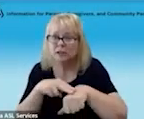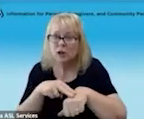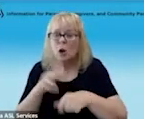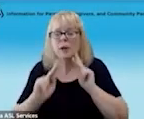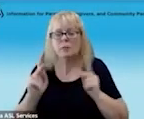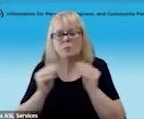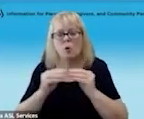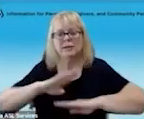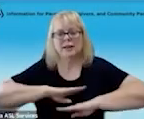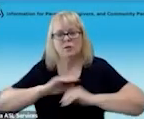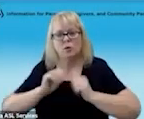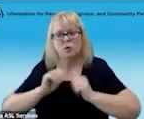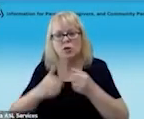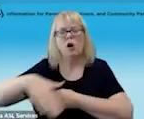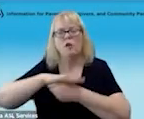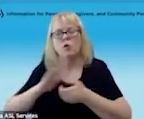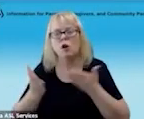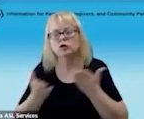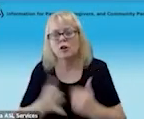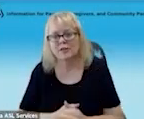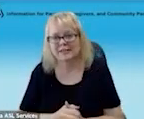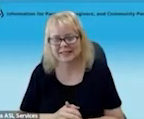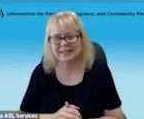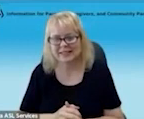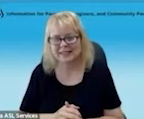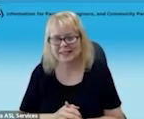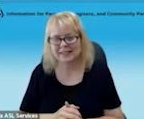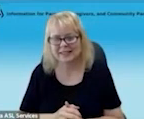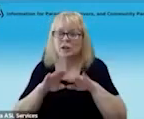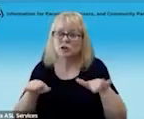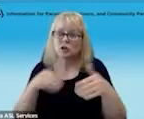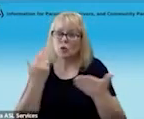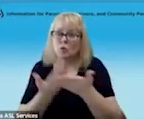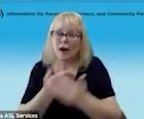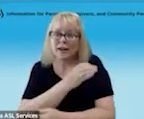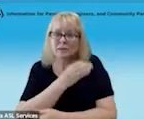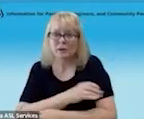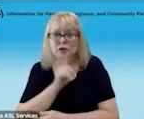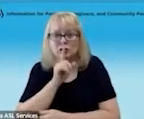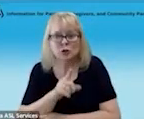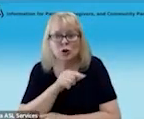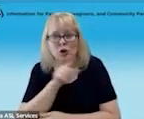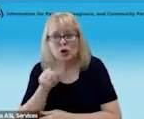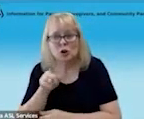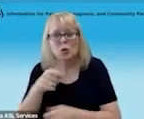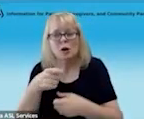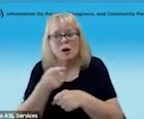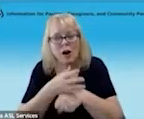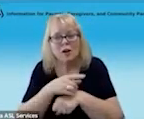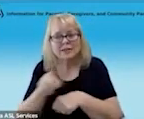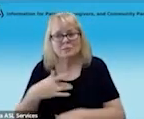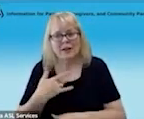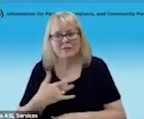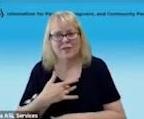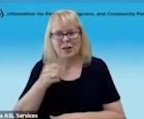provider that looks like the children they are serving. Studies show that when choosing a provider that looks like you, people are more satisfied with